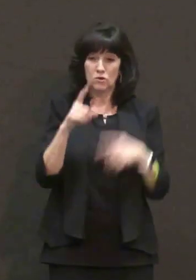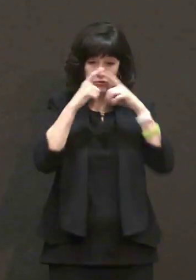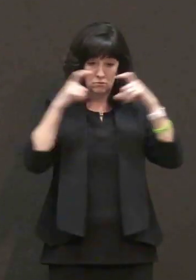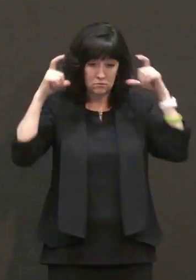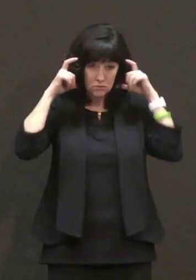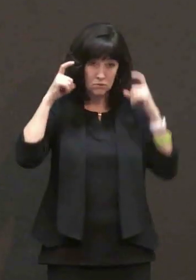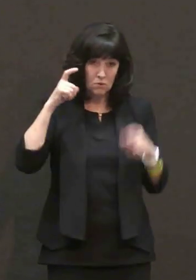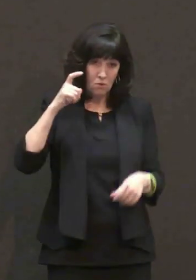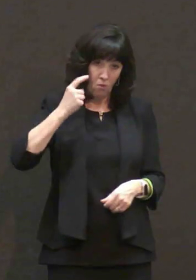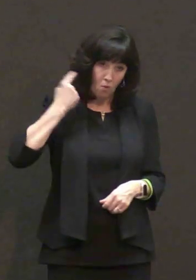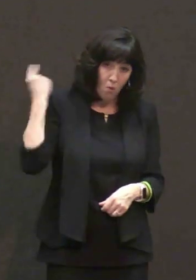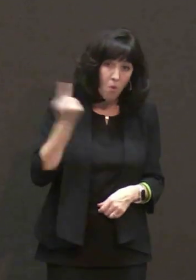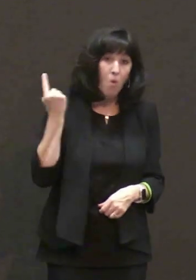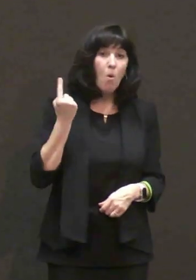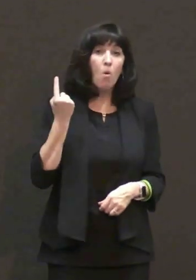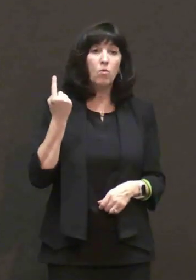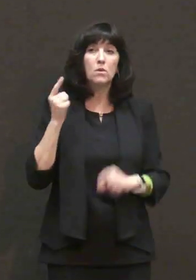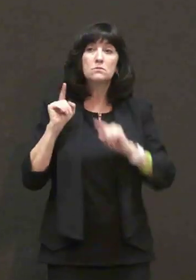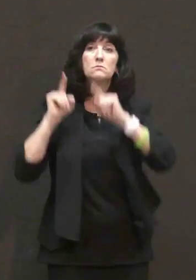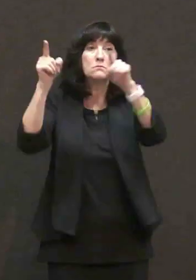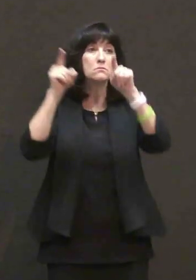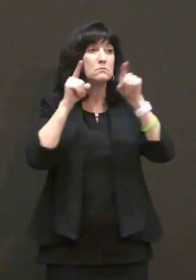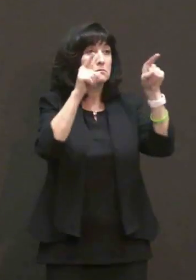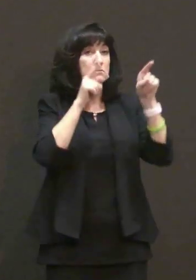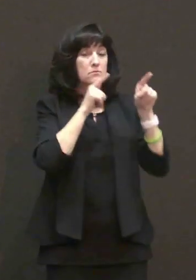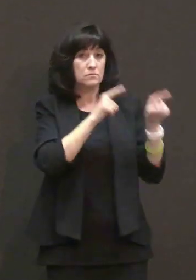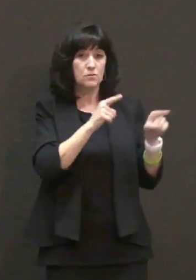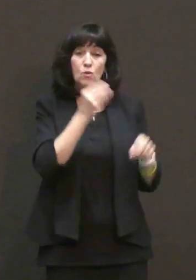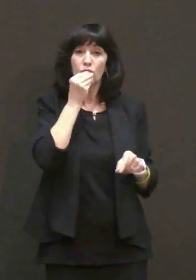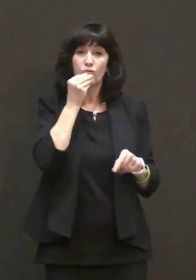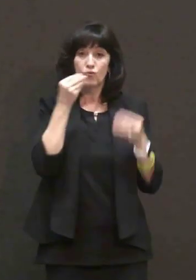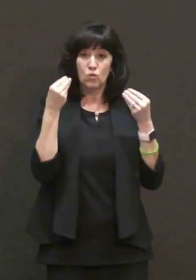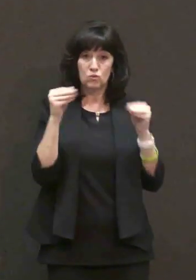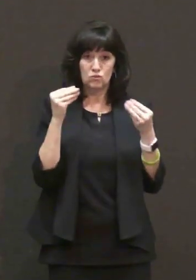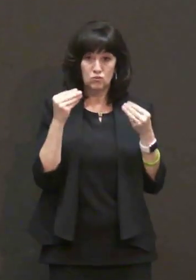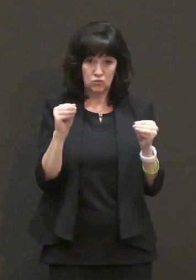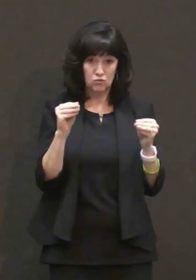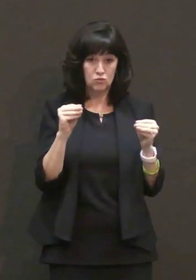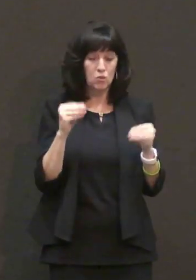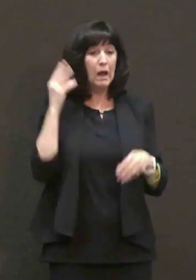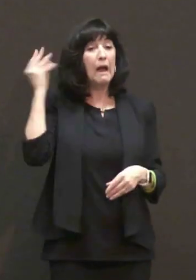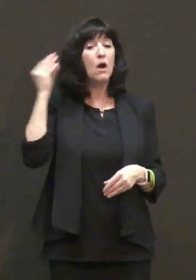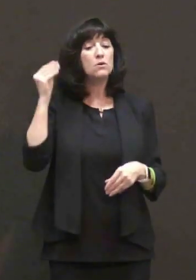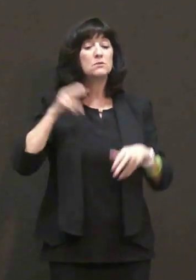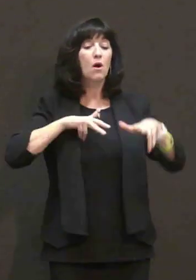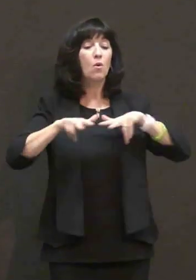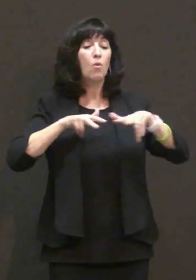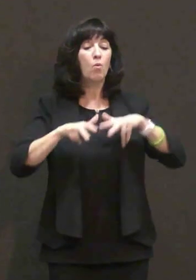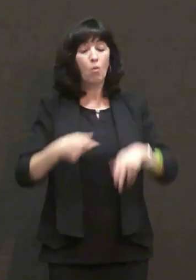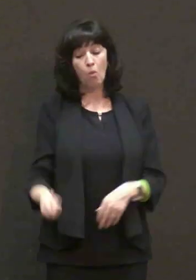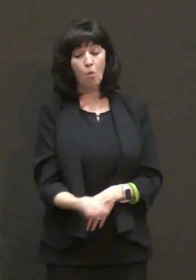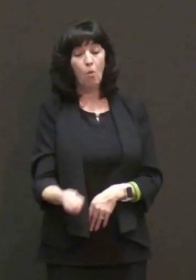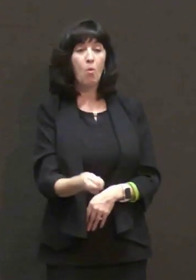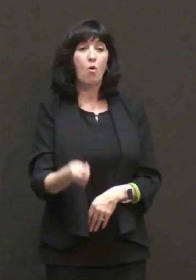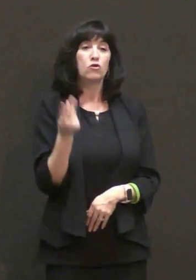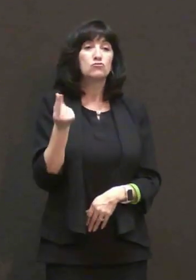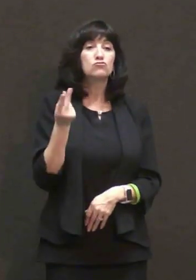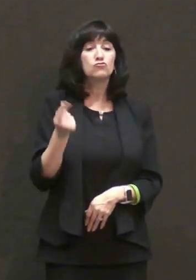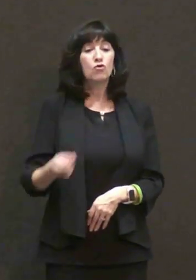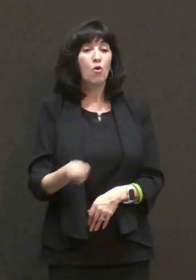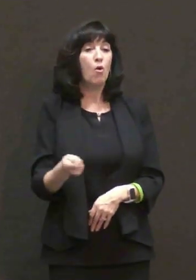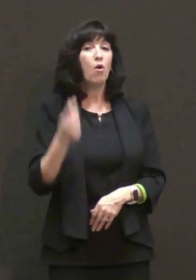if they're working, they don't have to, but I mean, if they're at the grocery store, if they're out there outside walking their dog or whatever